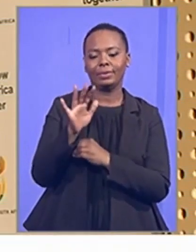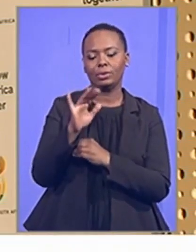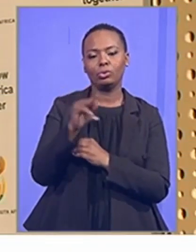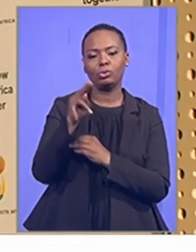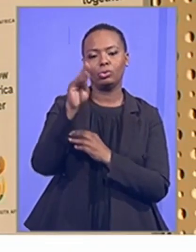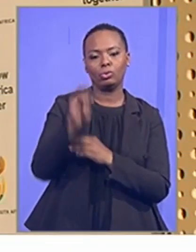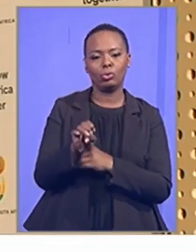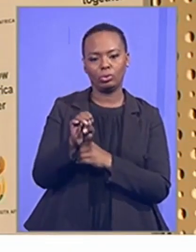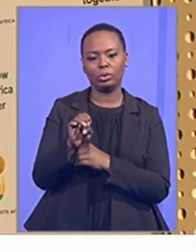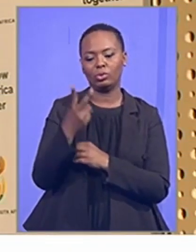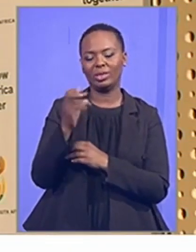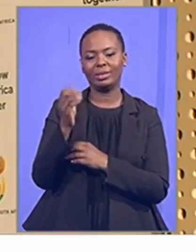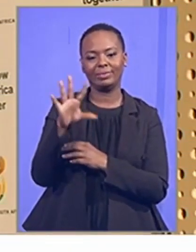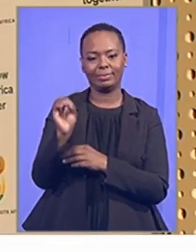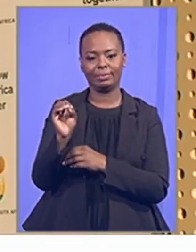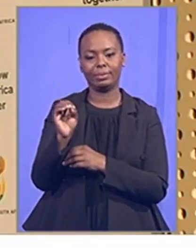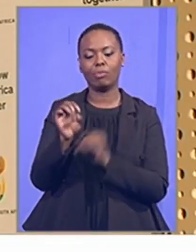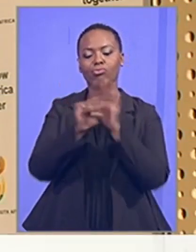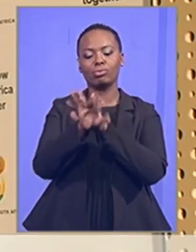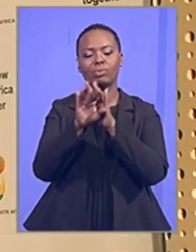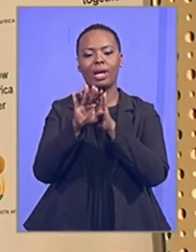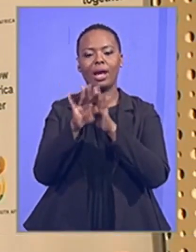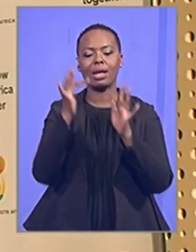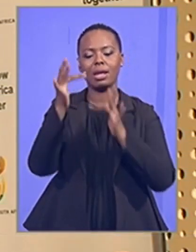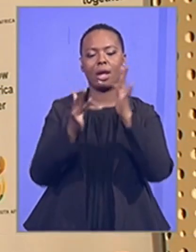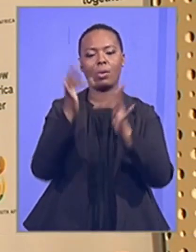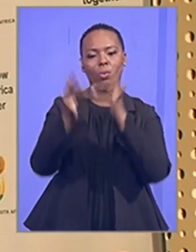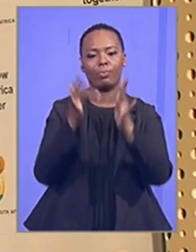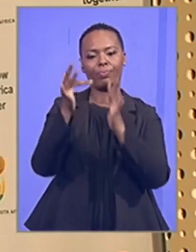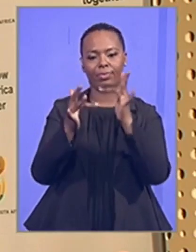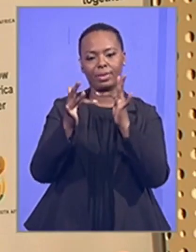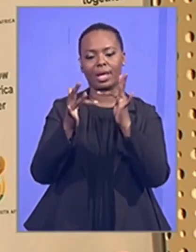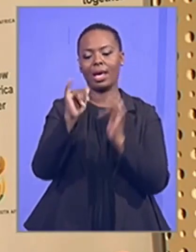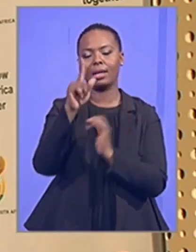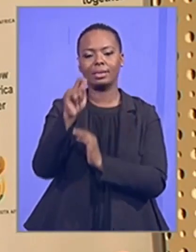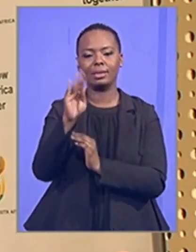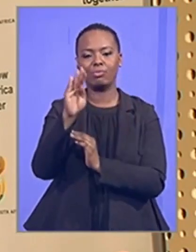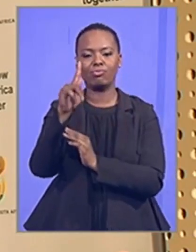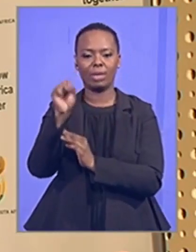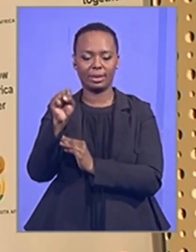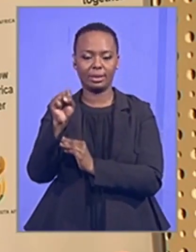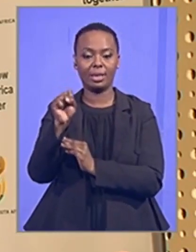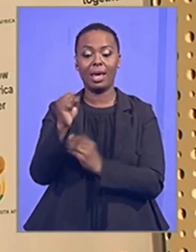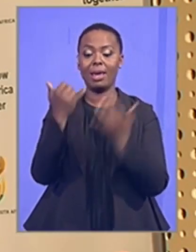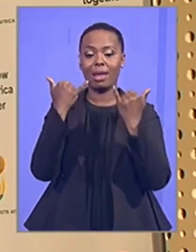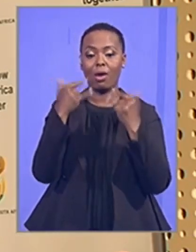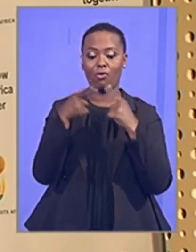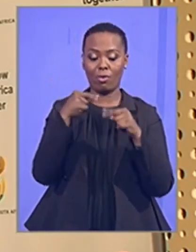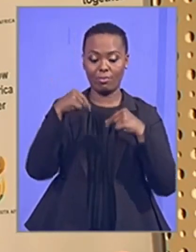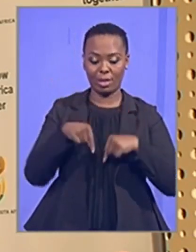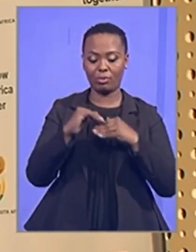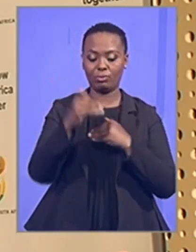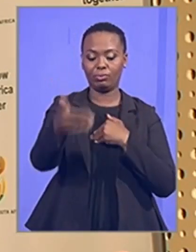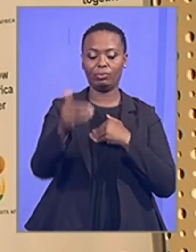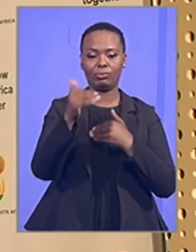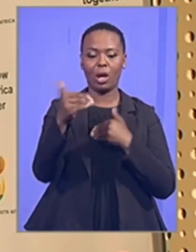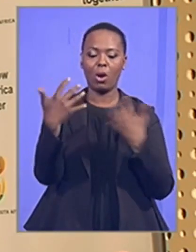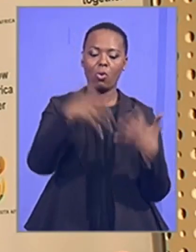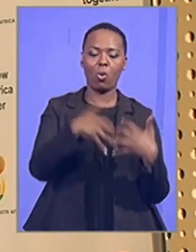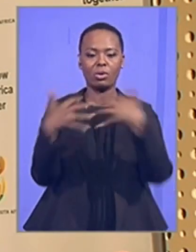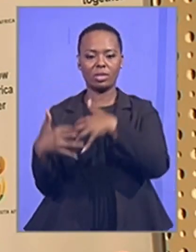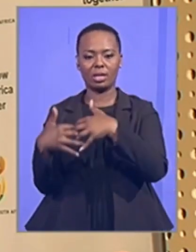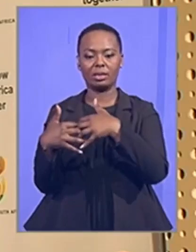broadcasts networks on the IMT bands. So between then and now, it has been a matter of coordination